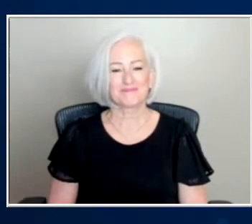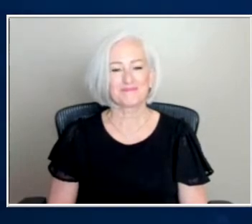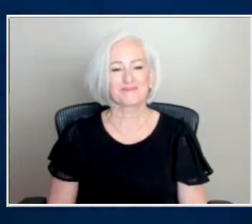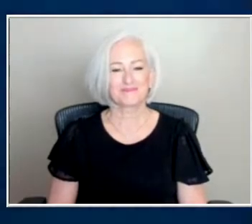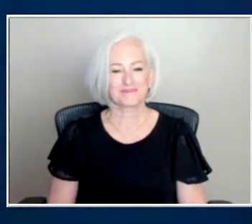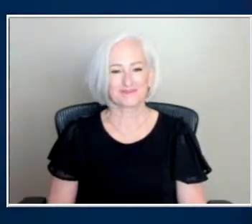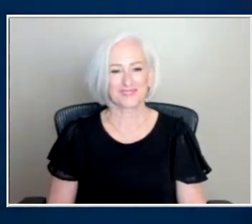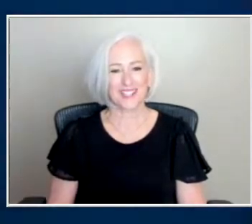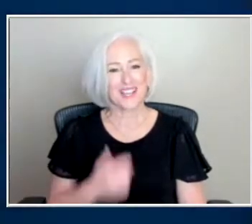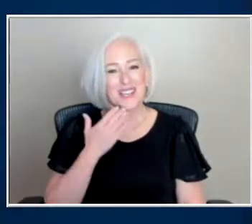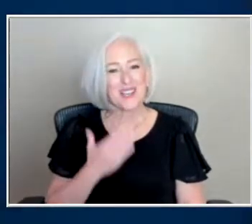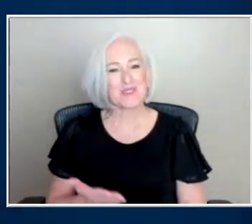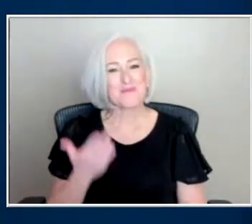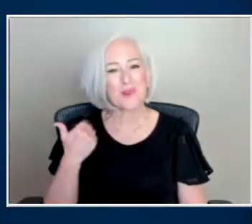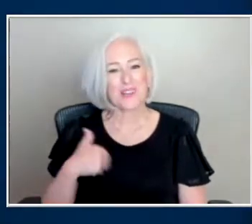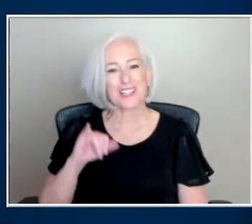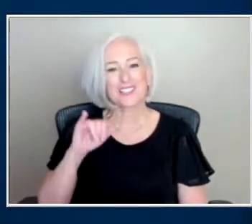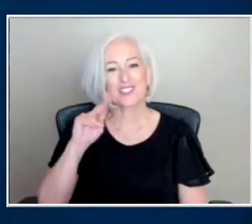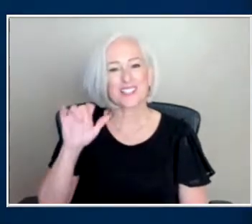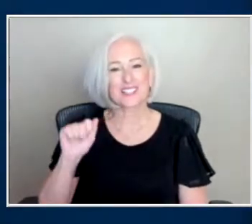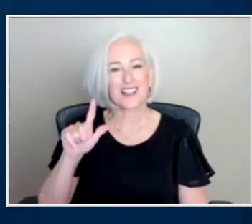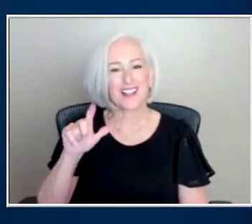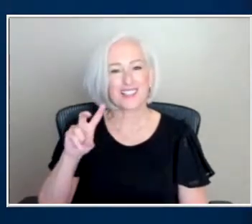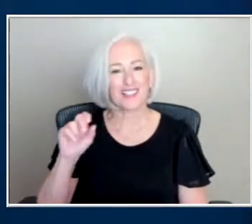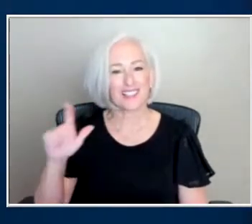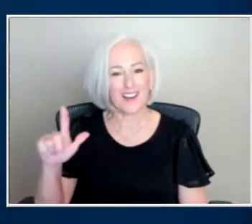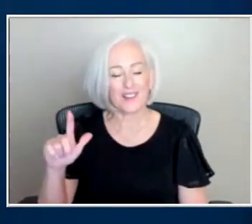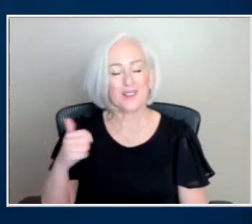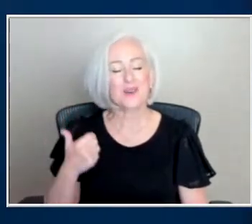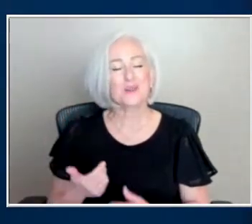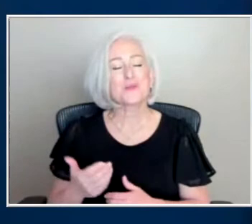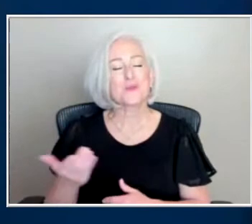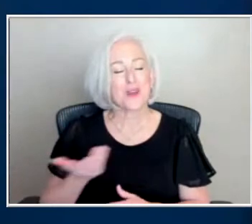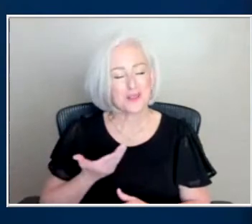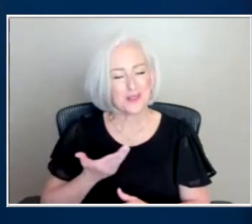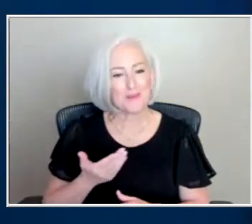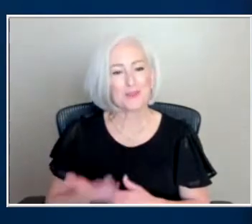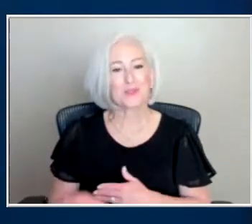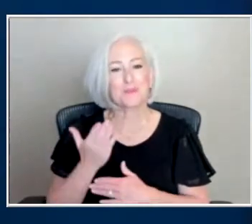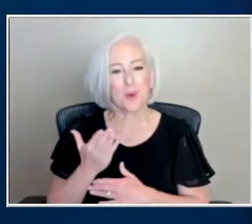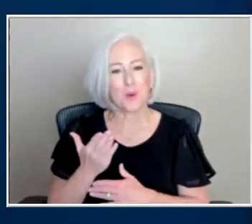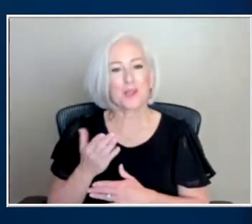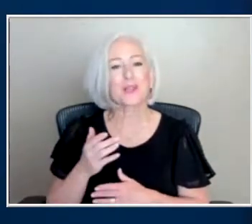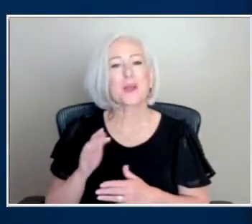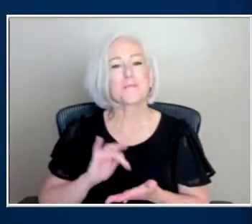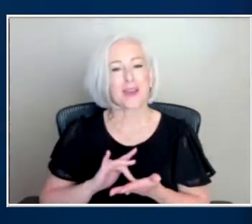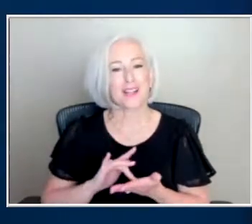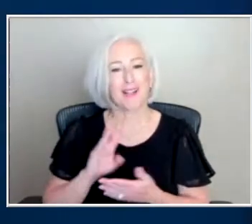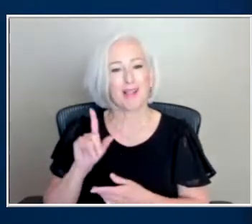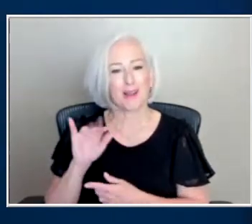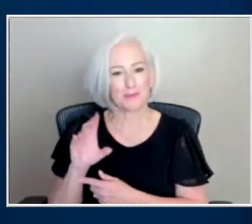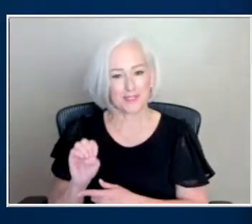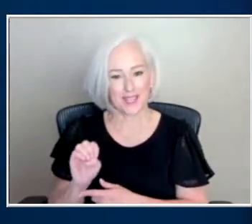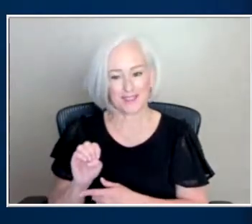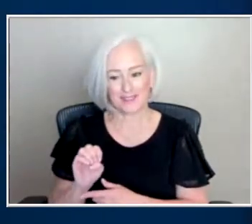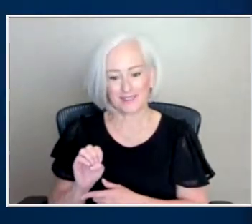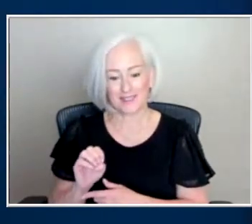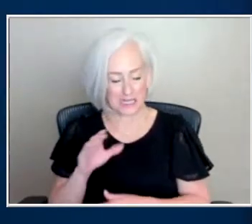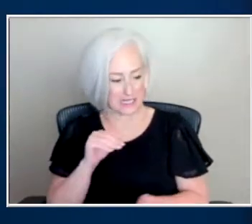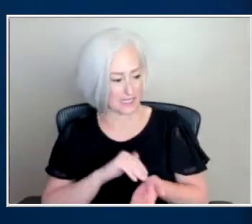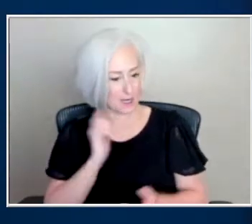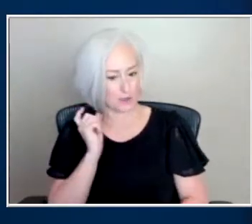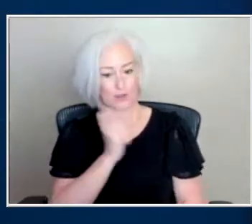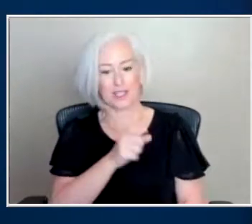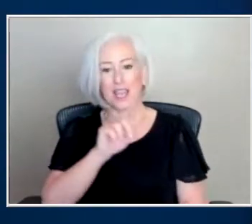And good morning. I'm Jessica Lovell. Welcome to the Morning Medical Update. Doctors gave Stephanie File an 8% chance to live.